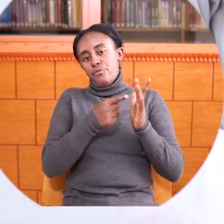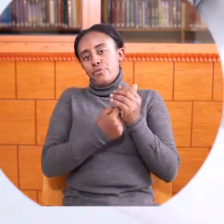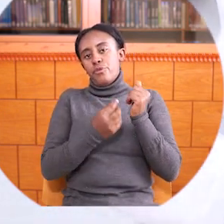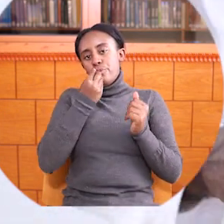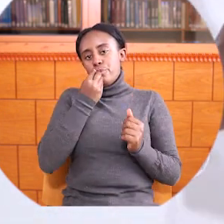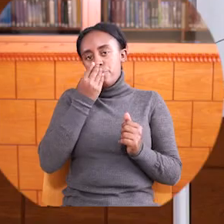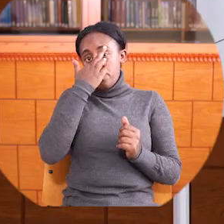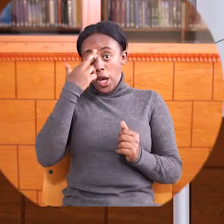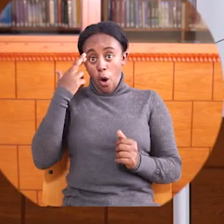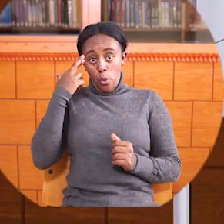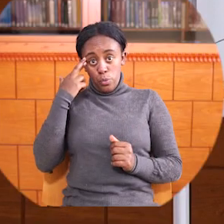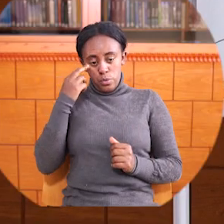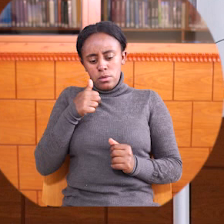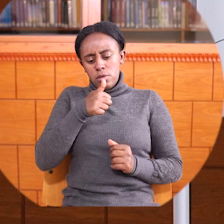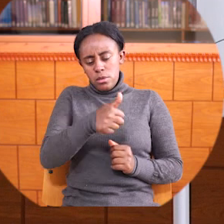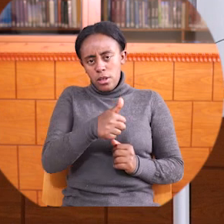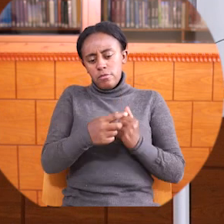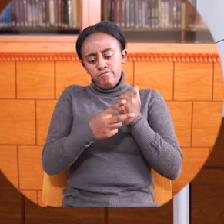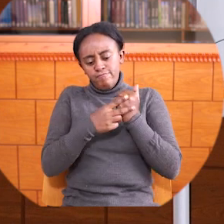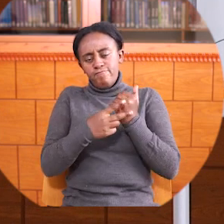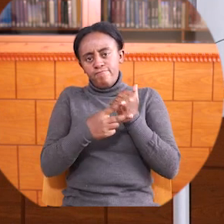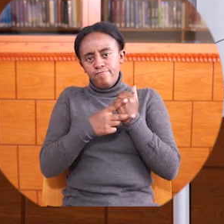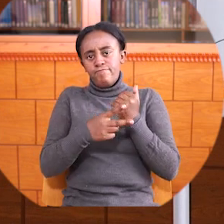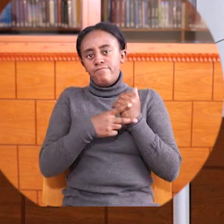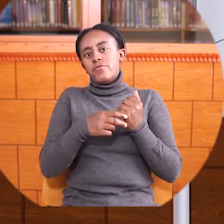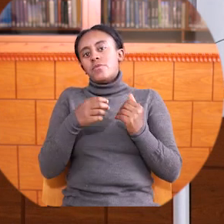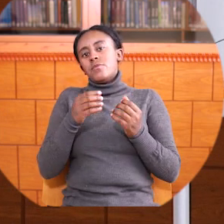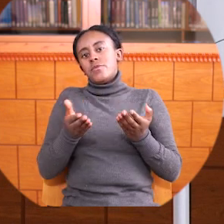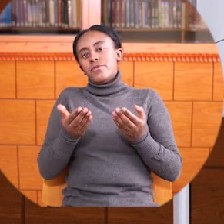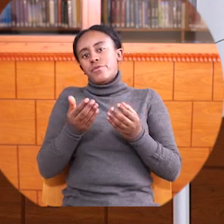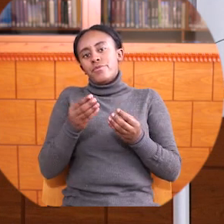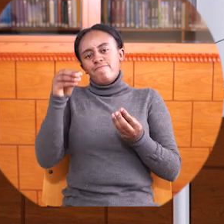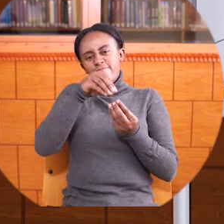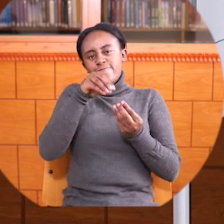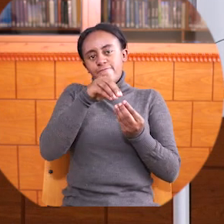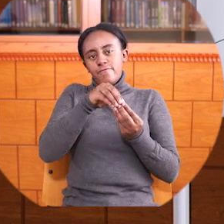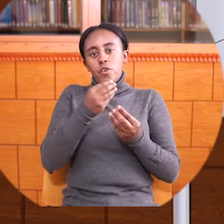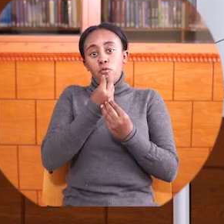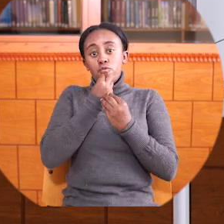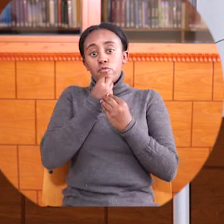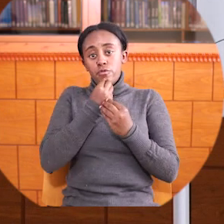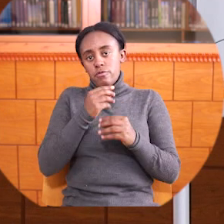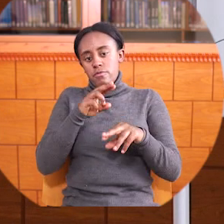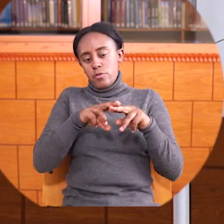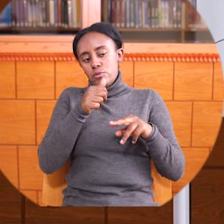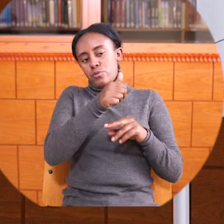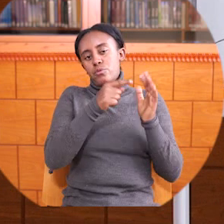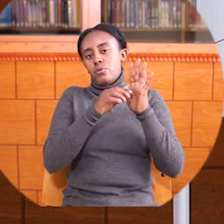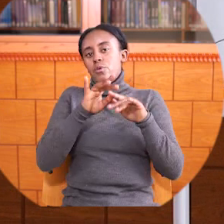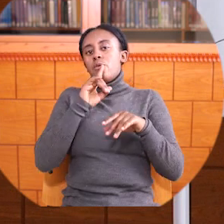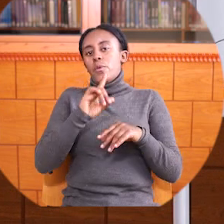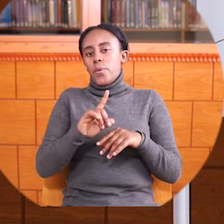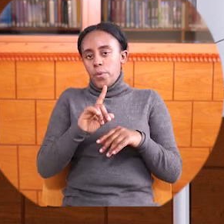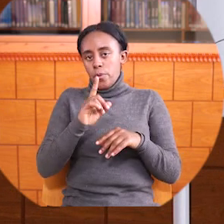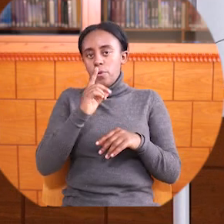because they store their excess food in their leaves. This one is the reason why we eat the